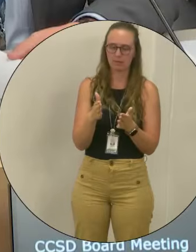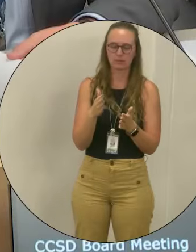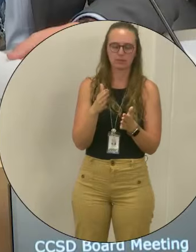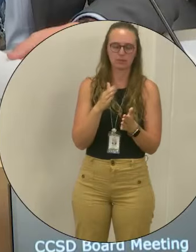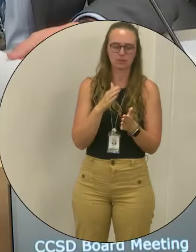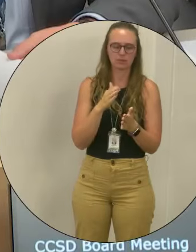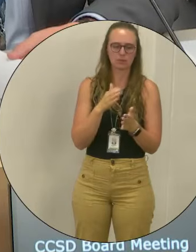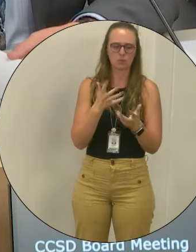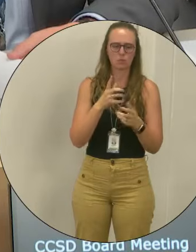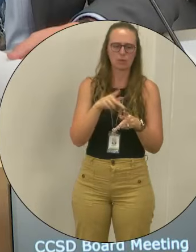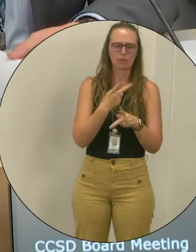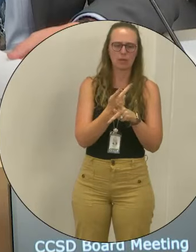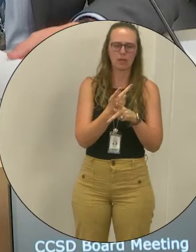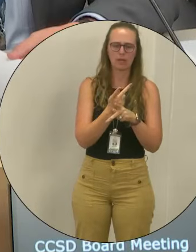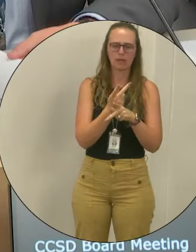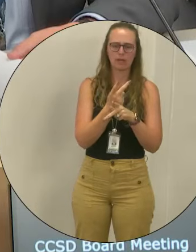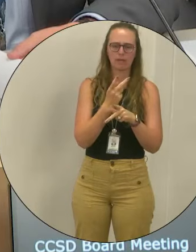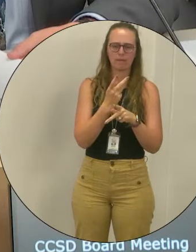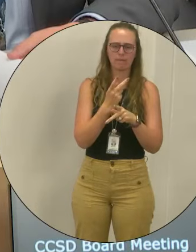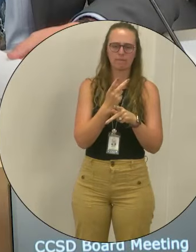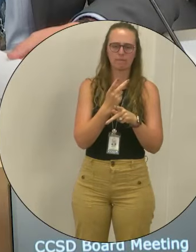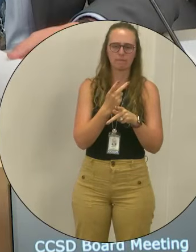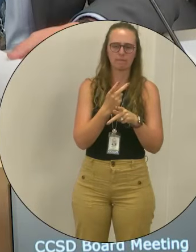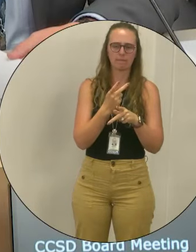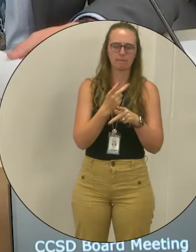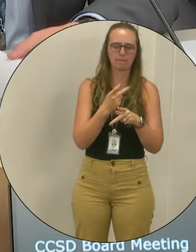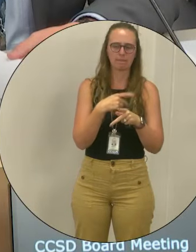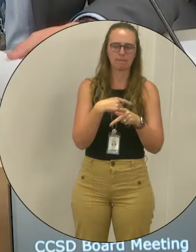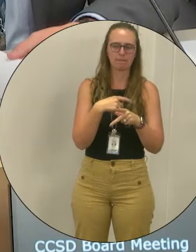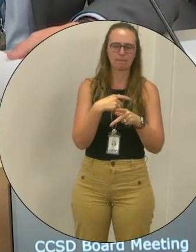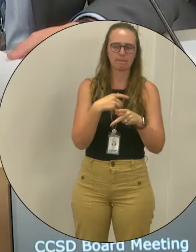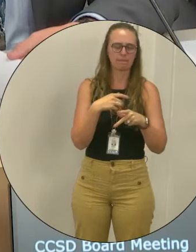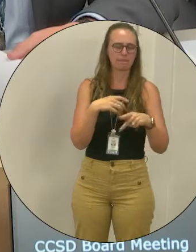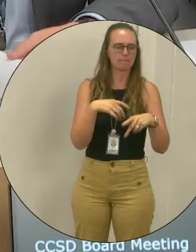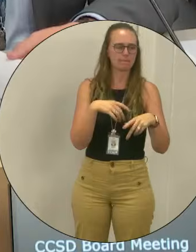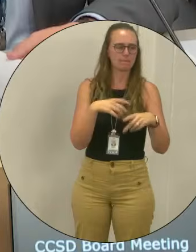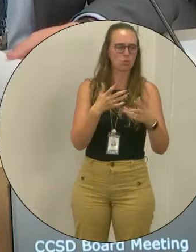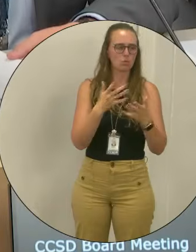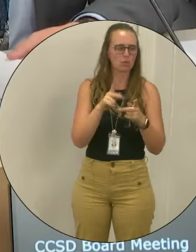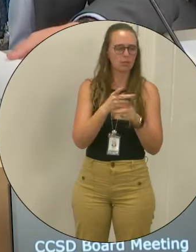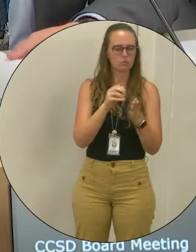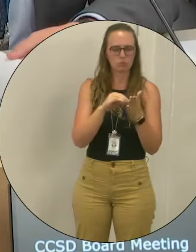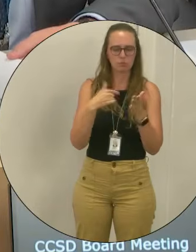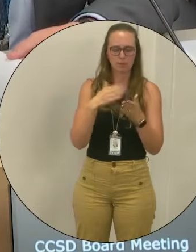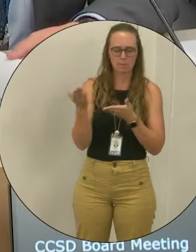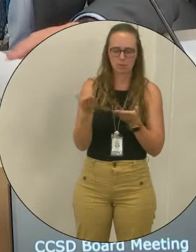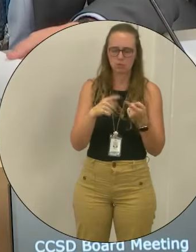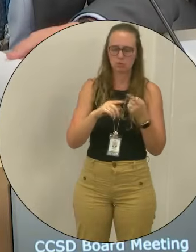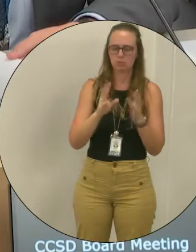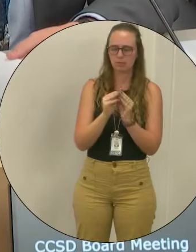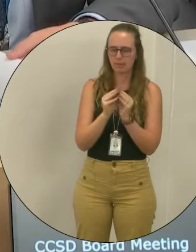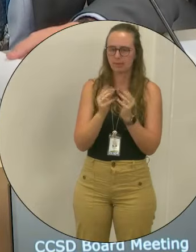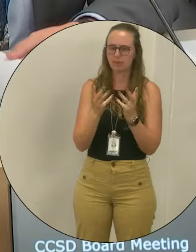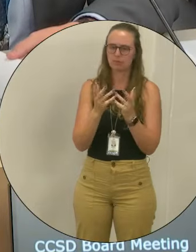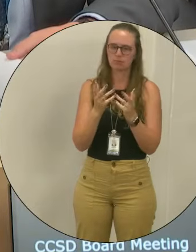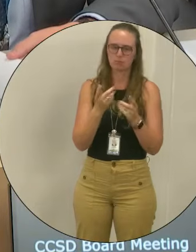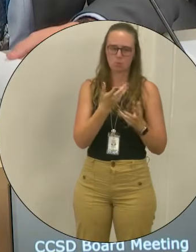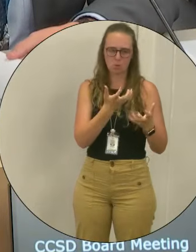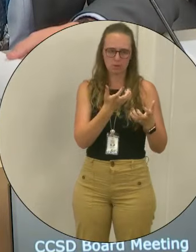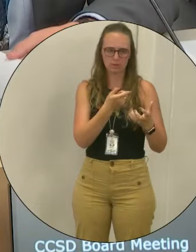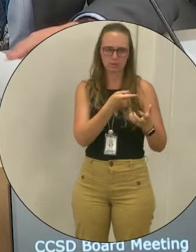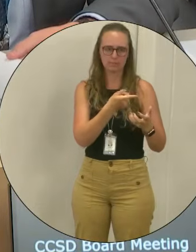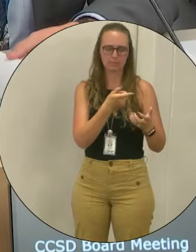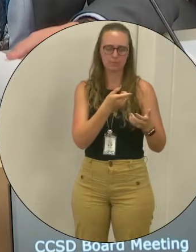what type of questions should we engage with our students, what students should we bring to the town hall. We want those students who